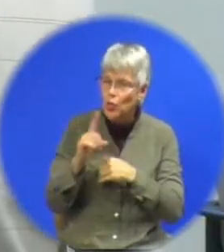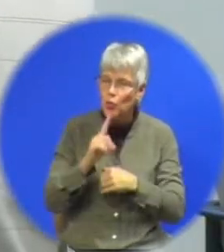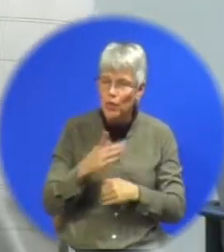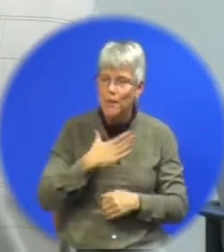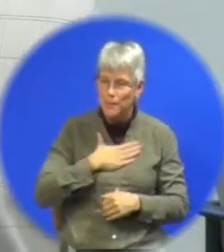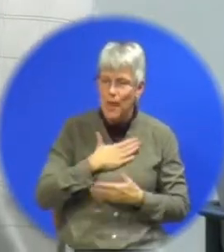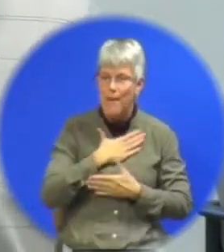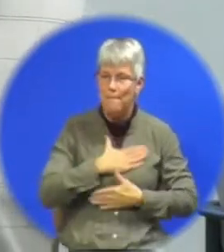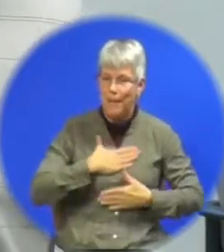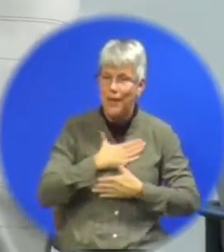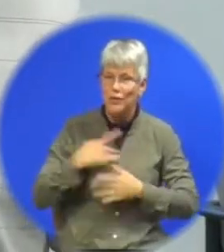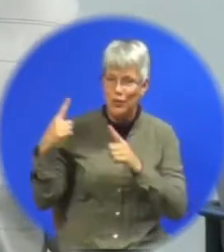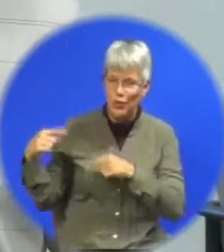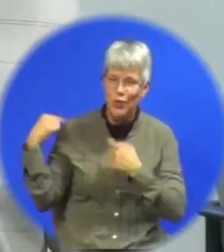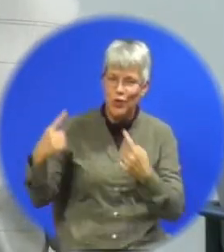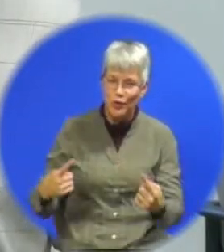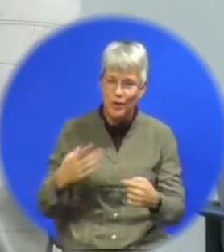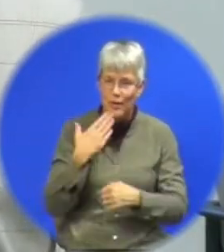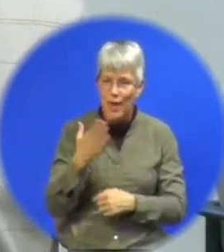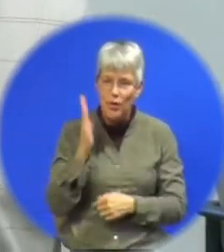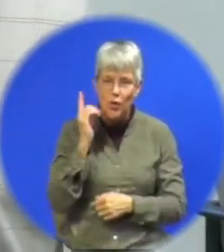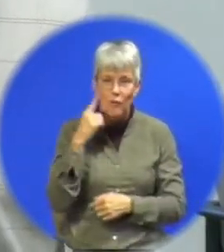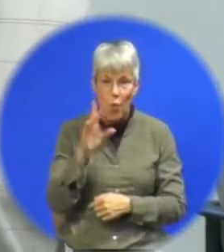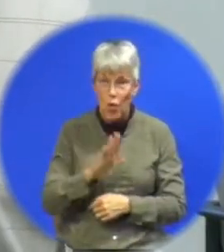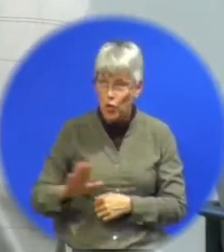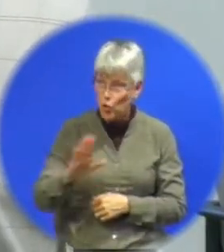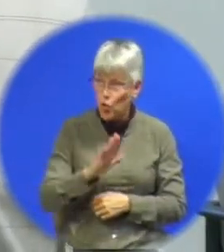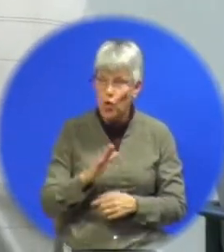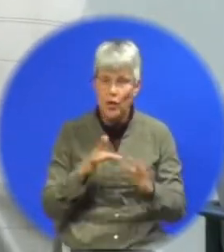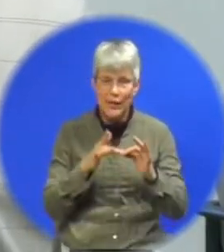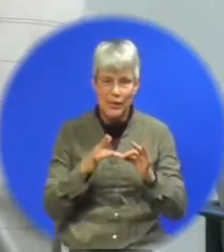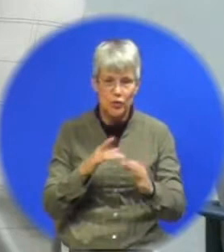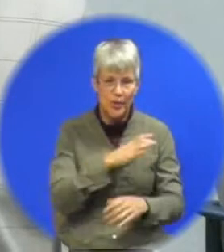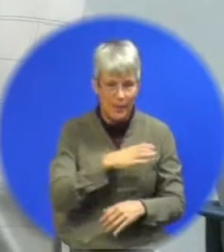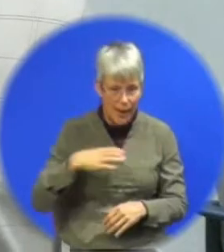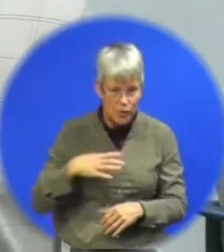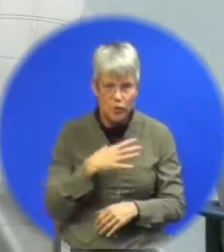Thank you. And thank you for your leadership, council, and mayor.